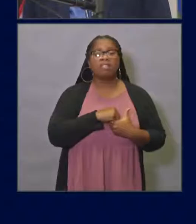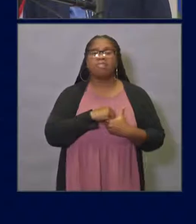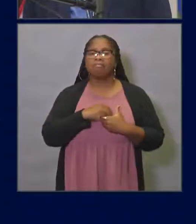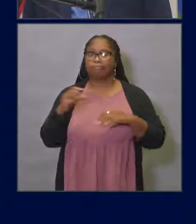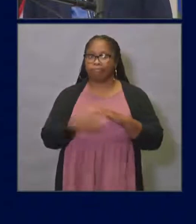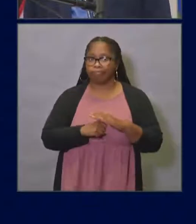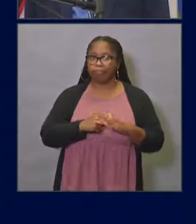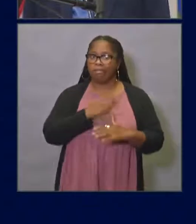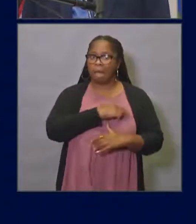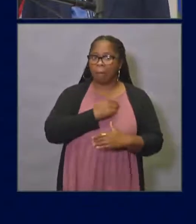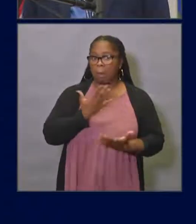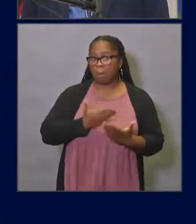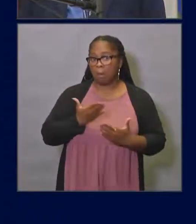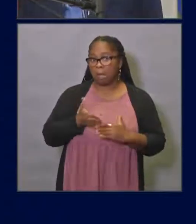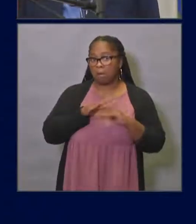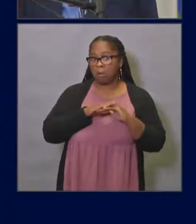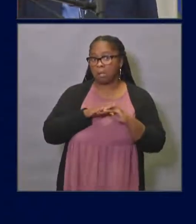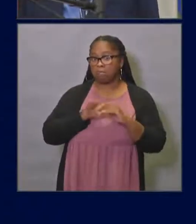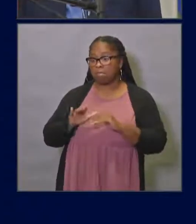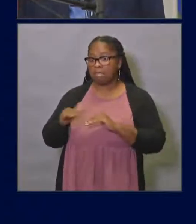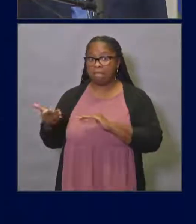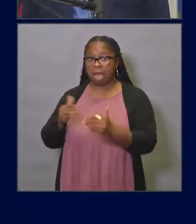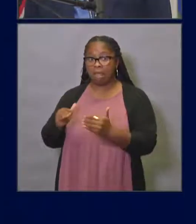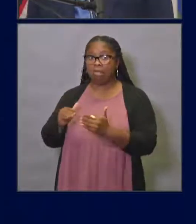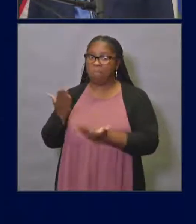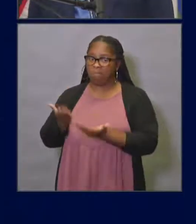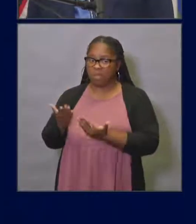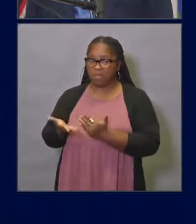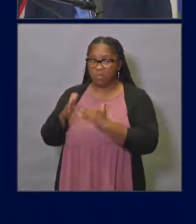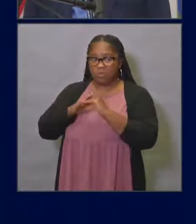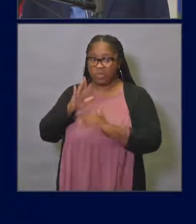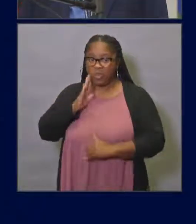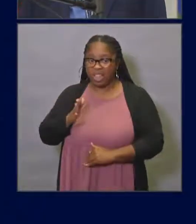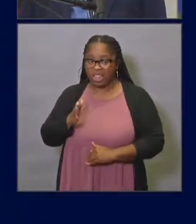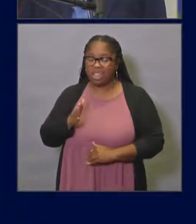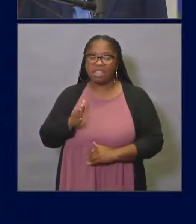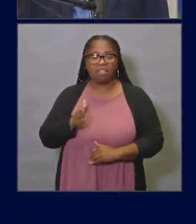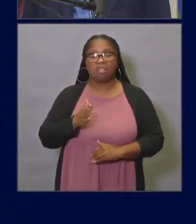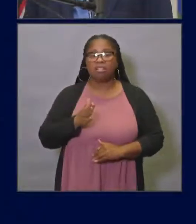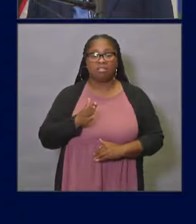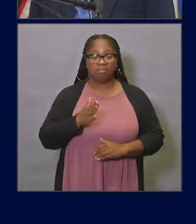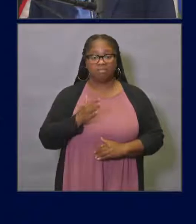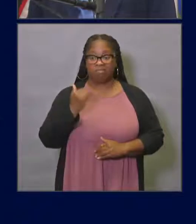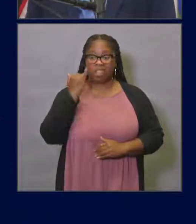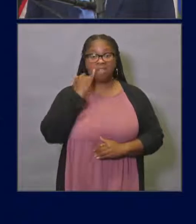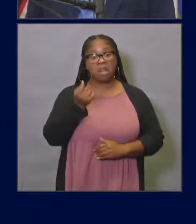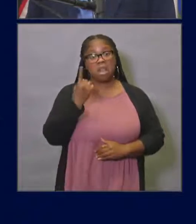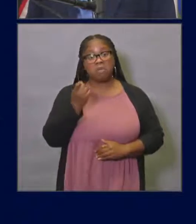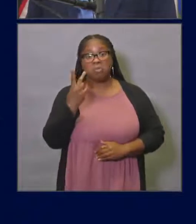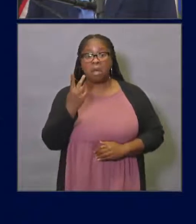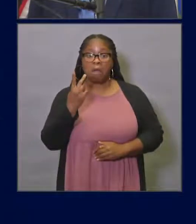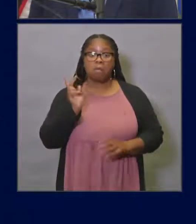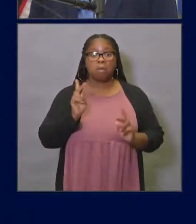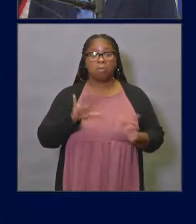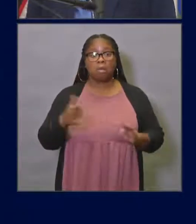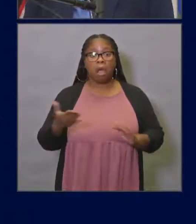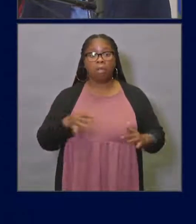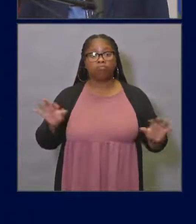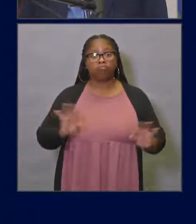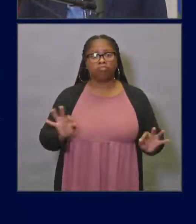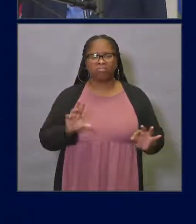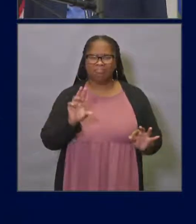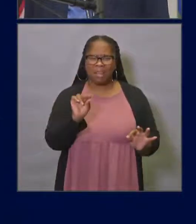also know that every single person who loses their life to COVID-19 is very much missed and mourned by members